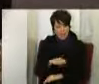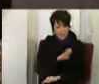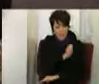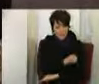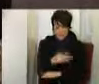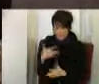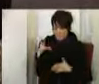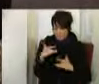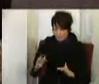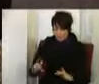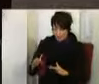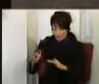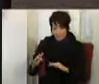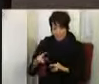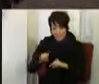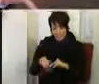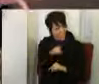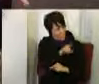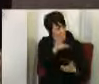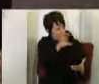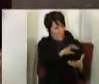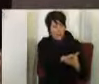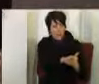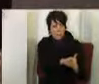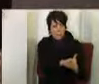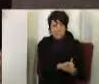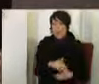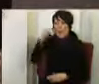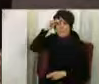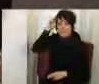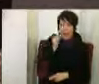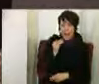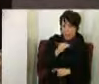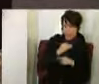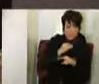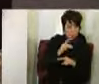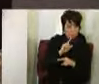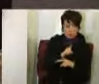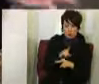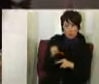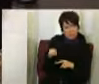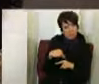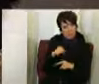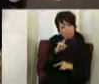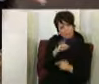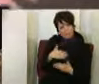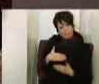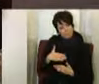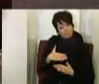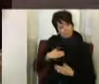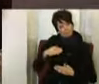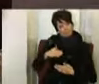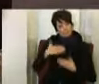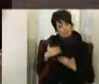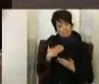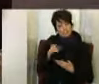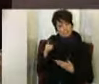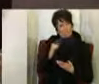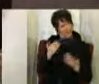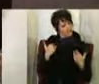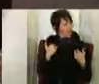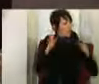take place. Certainly for Mary, I'm sure that the community were really pleased that she was going to get a good husband, someone that